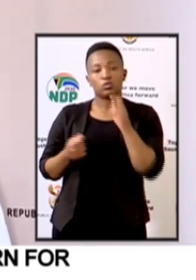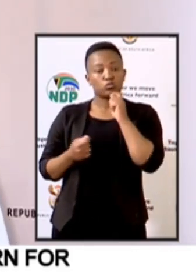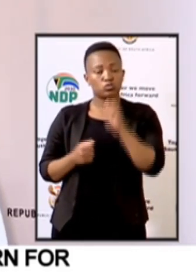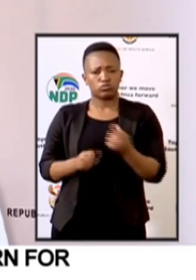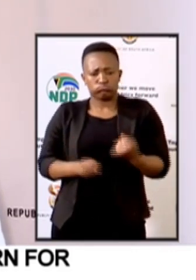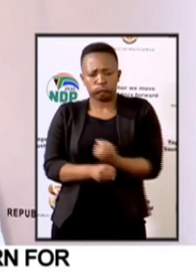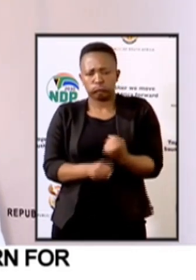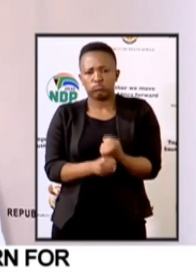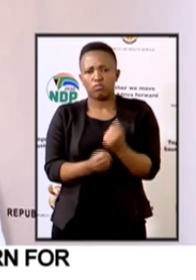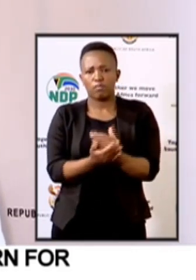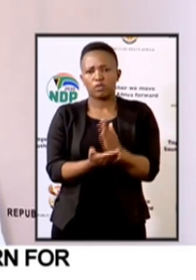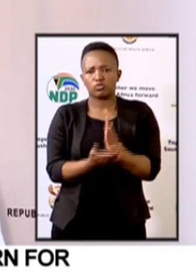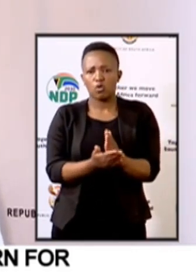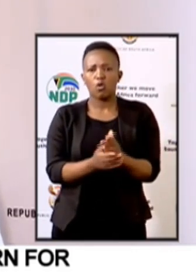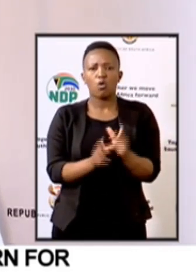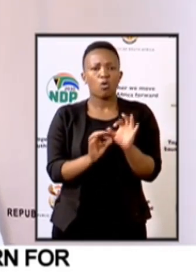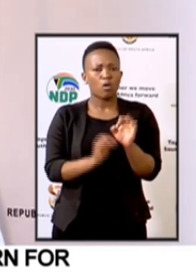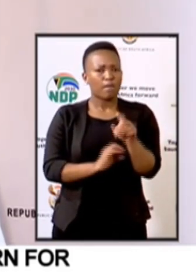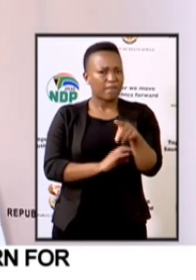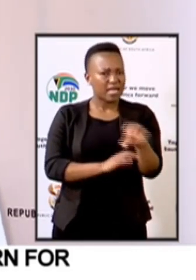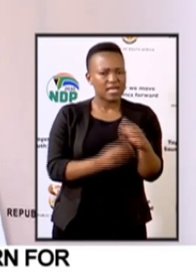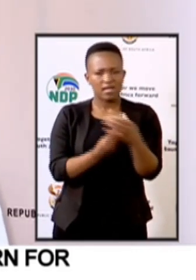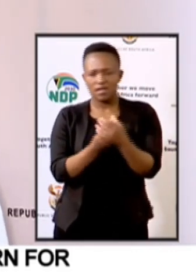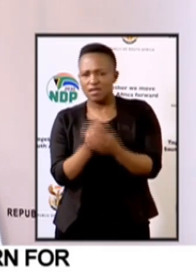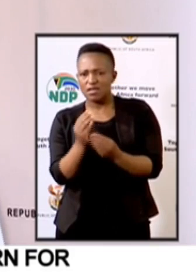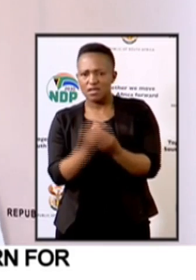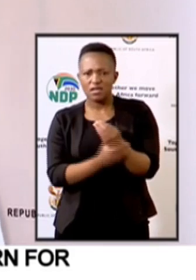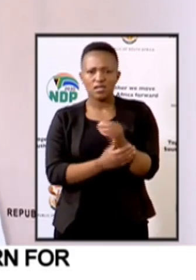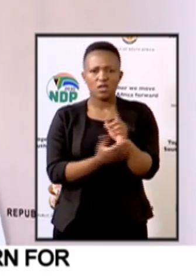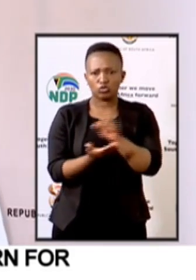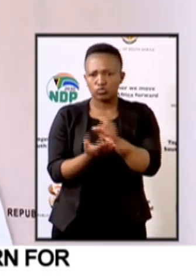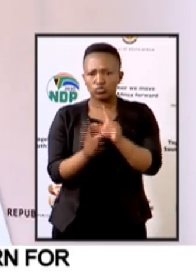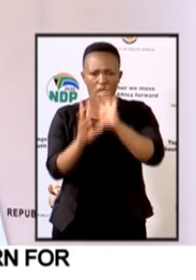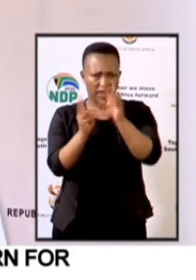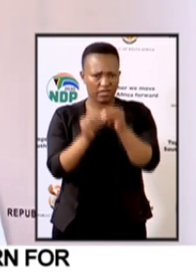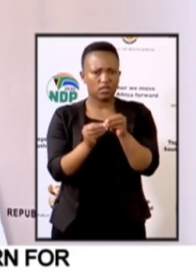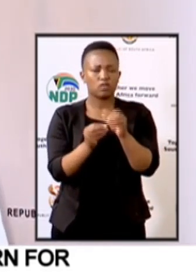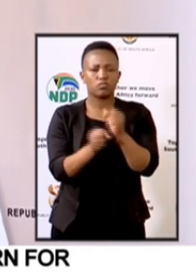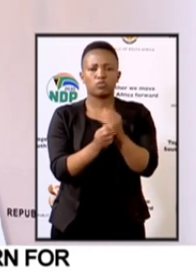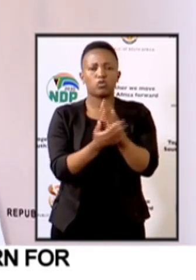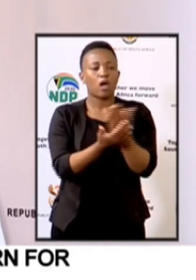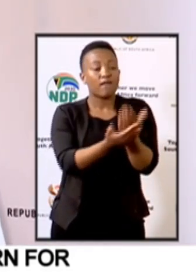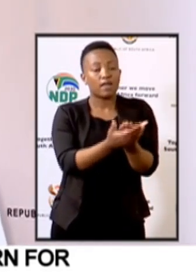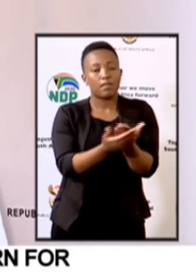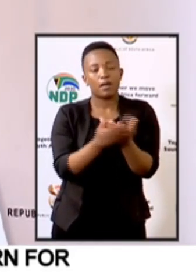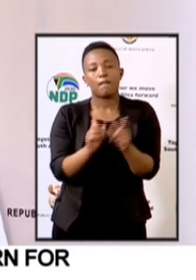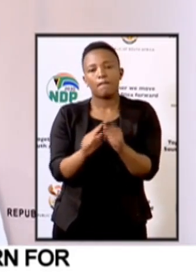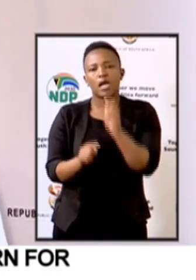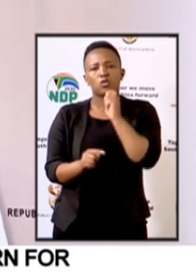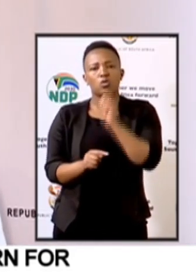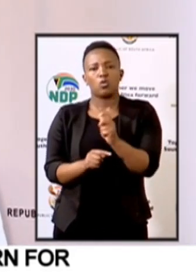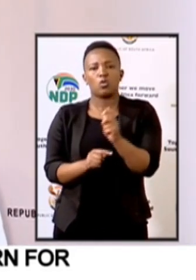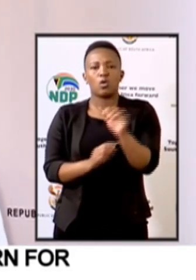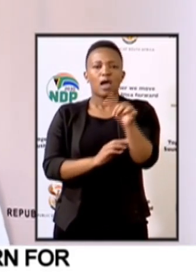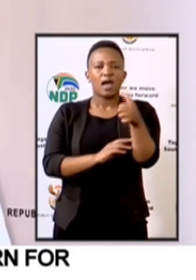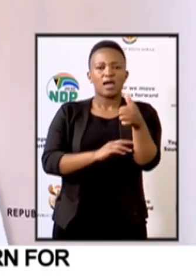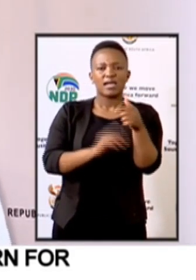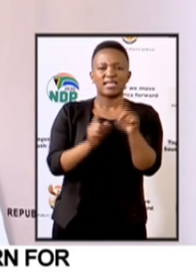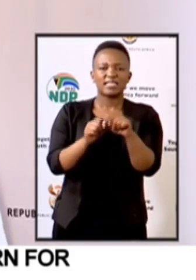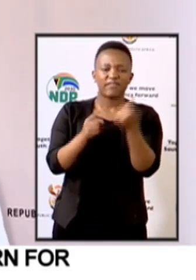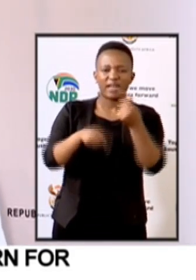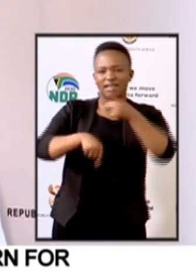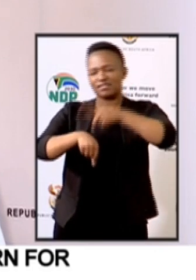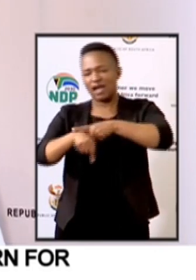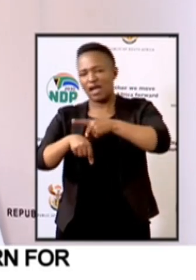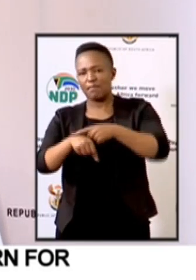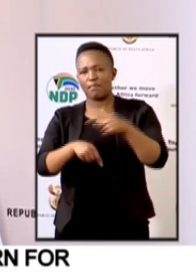make sure that PPEs are available. But at the same time, that there are gaps at different periods as a result